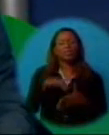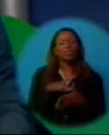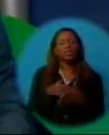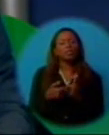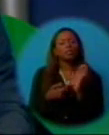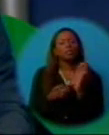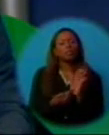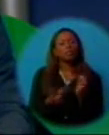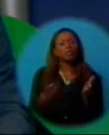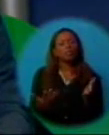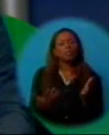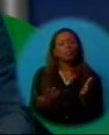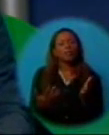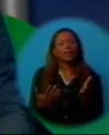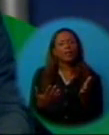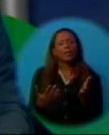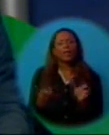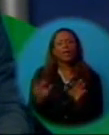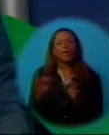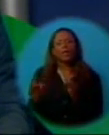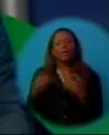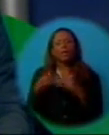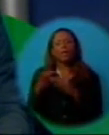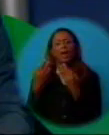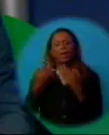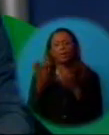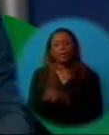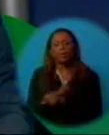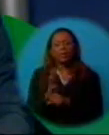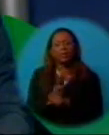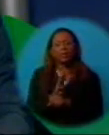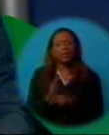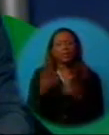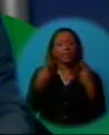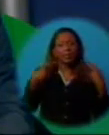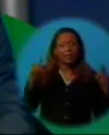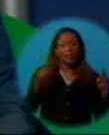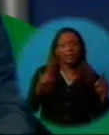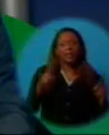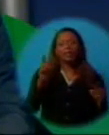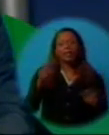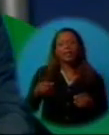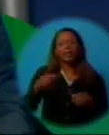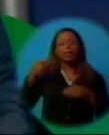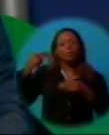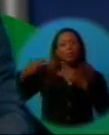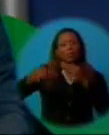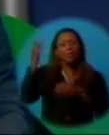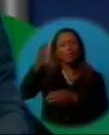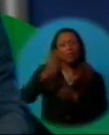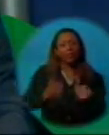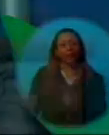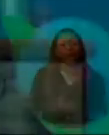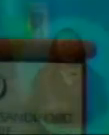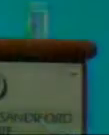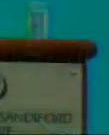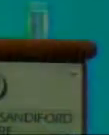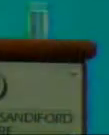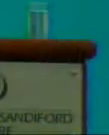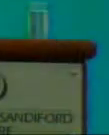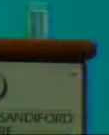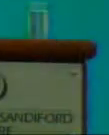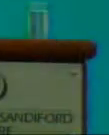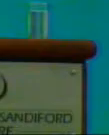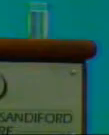Studies have shown that the success or failure of a family business could hinge on whether or not it has a succession plan. That's according to